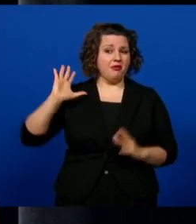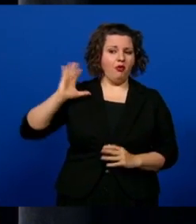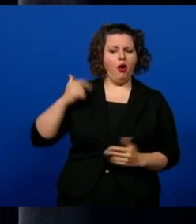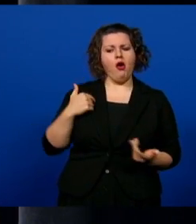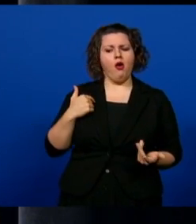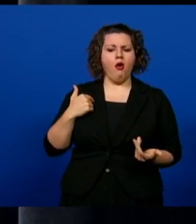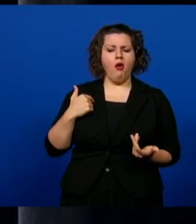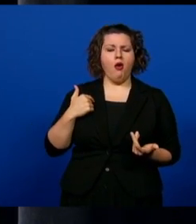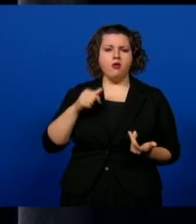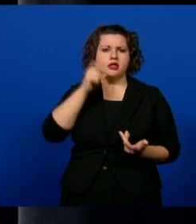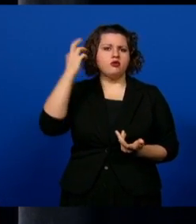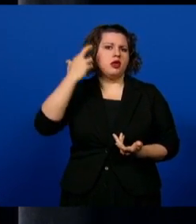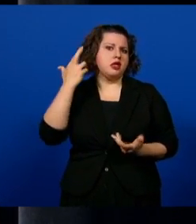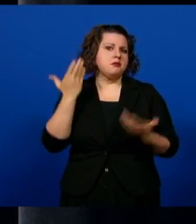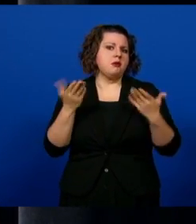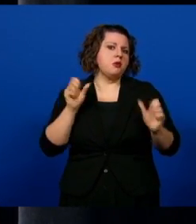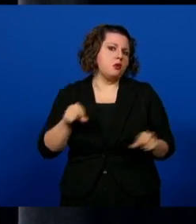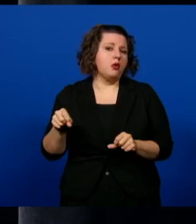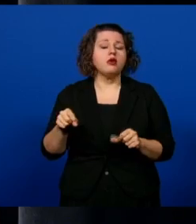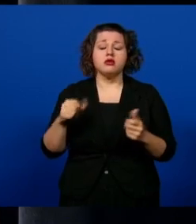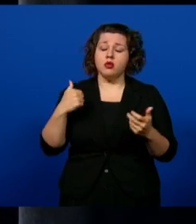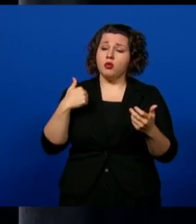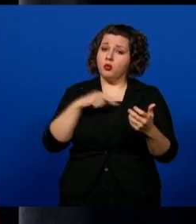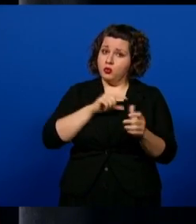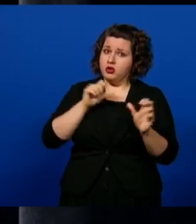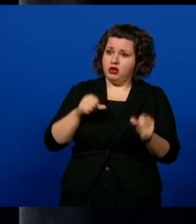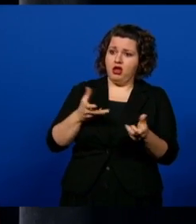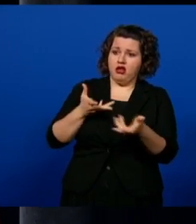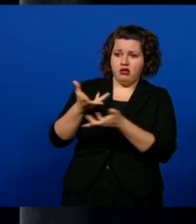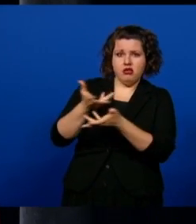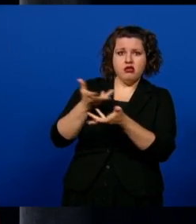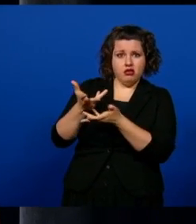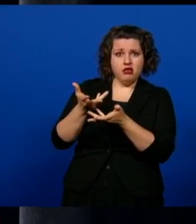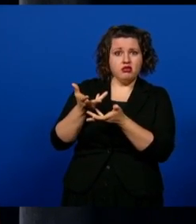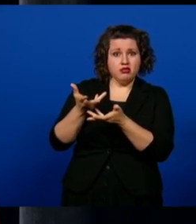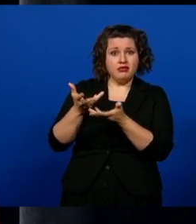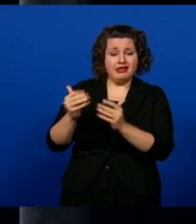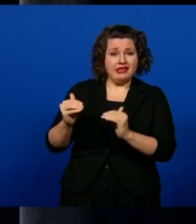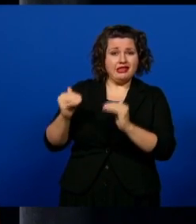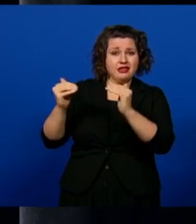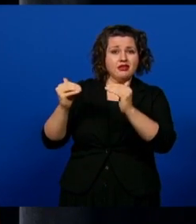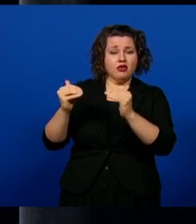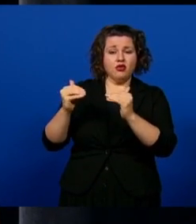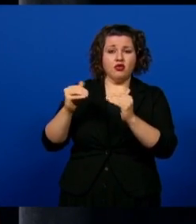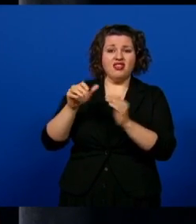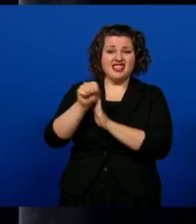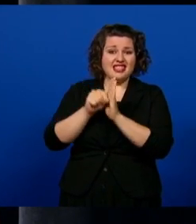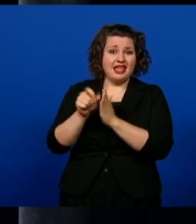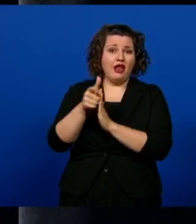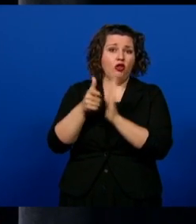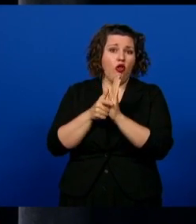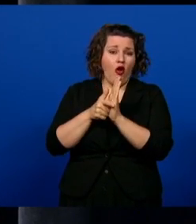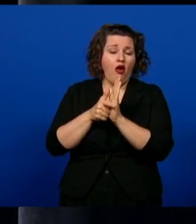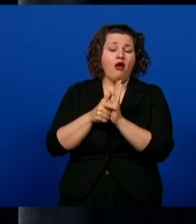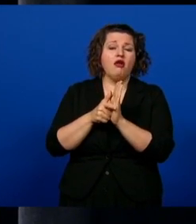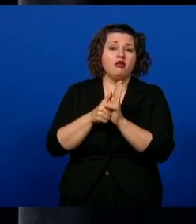that we could work with them to get them to the place that they needed to be to meet the state law. Again,